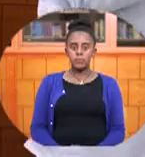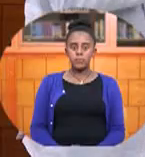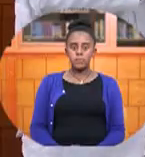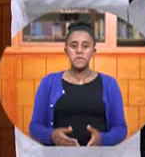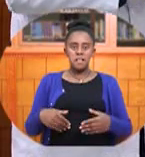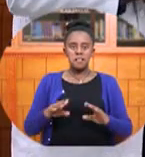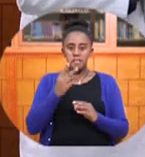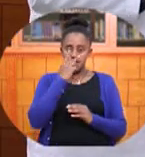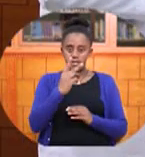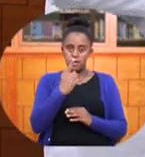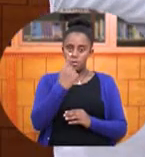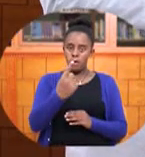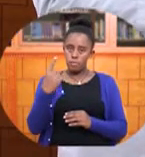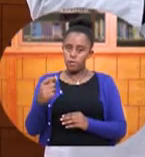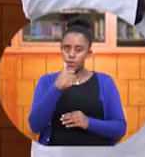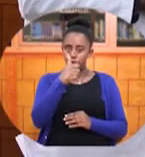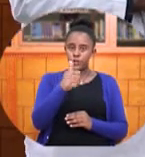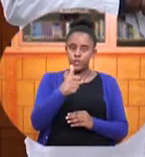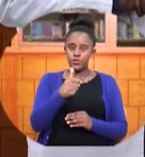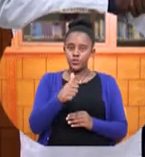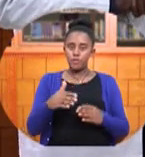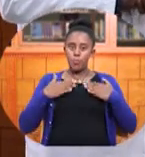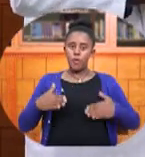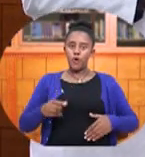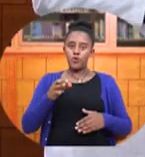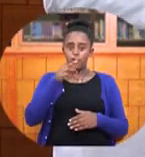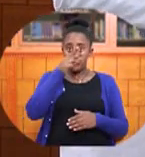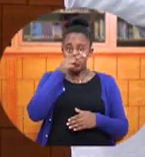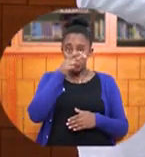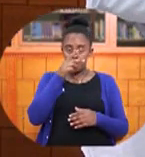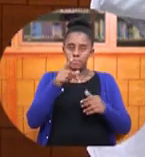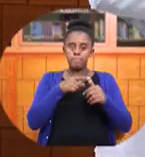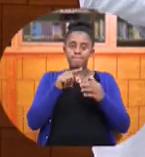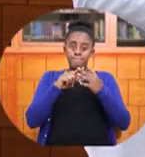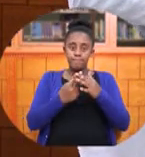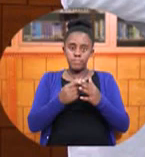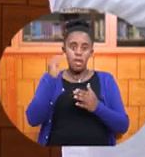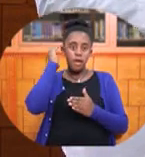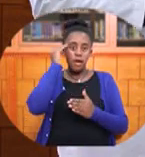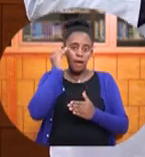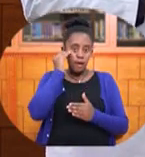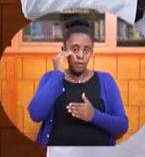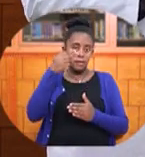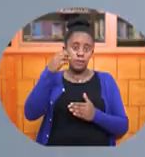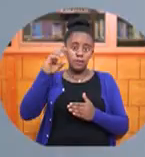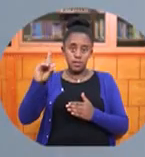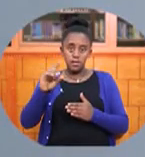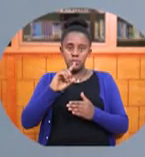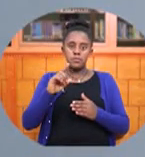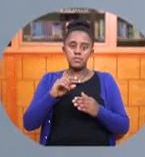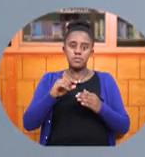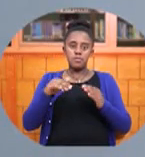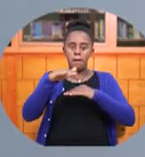Let us see one by one each body of the insect by starting from head. Head is the upper